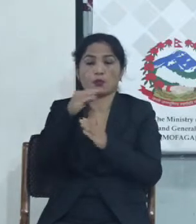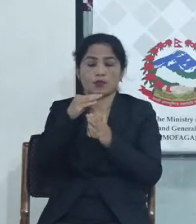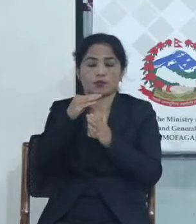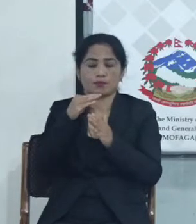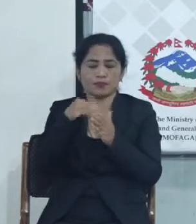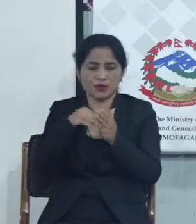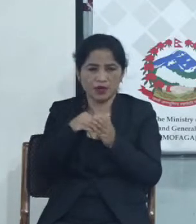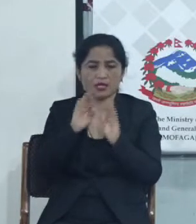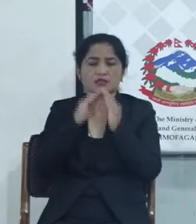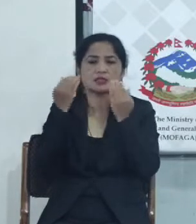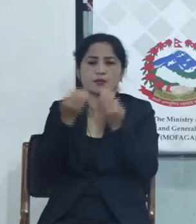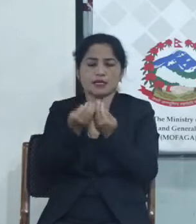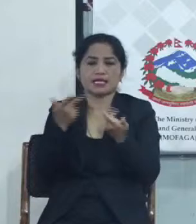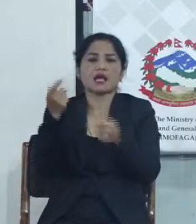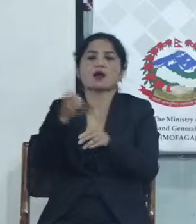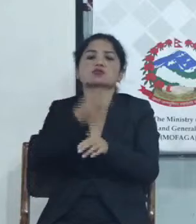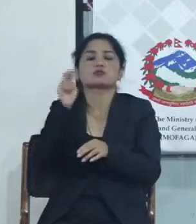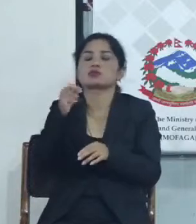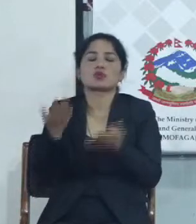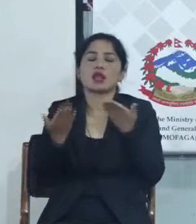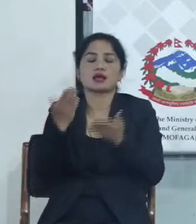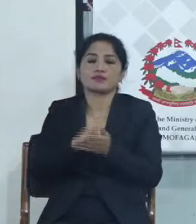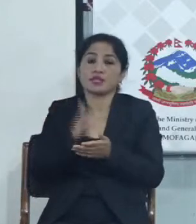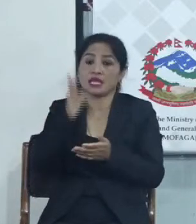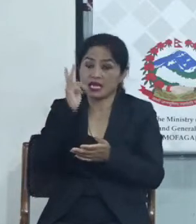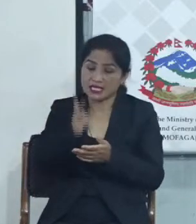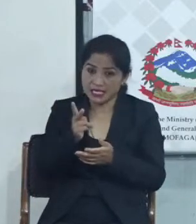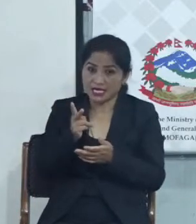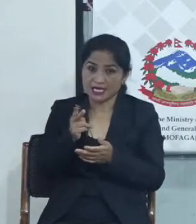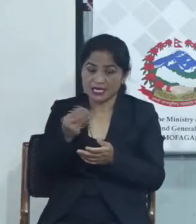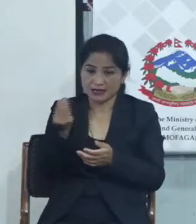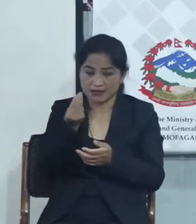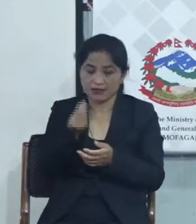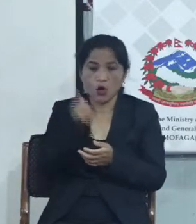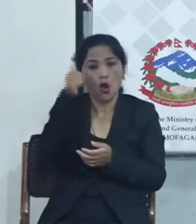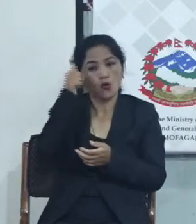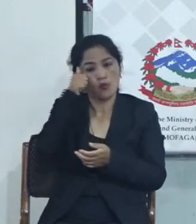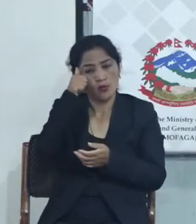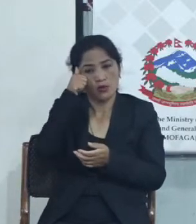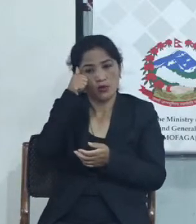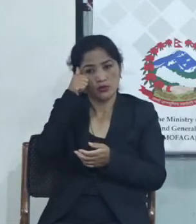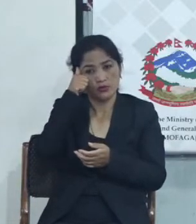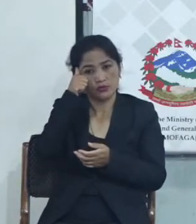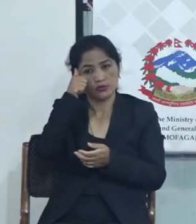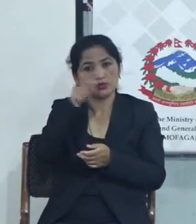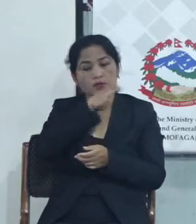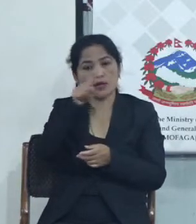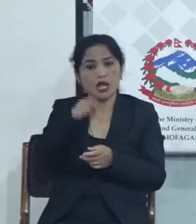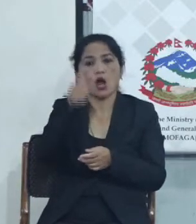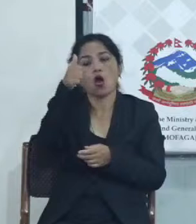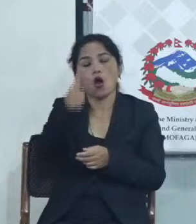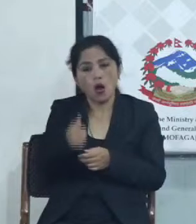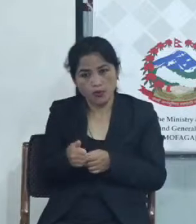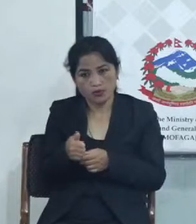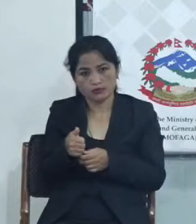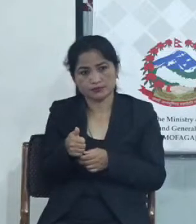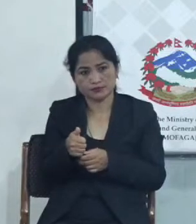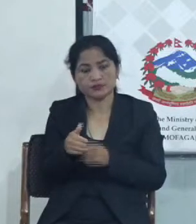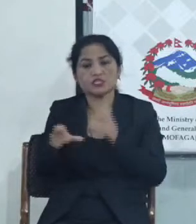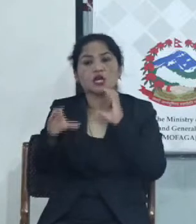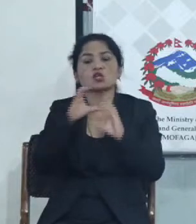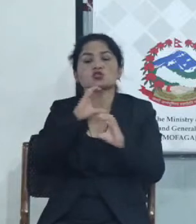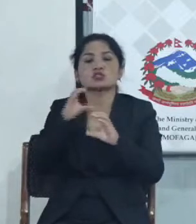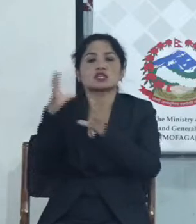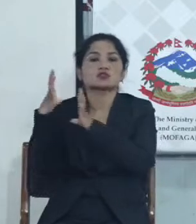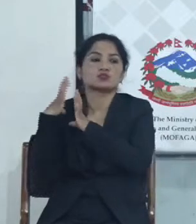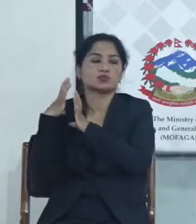my experiences regarding the importance of the communication. So what is the role of the communication? So that is what I want to share, because you